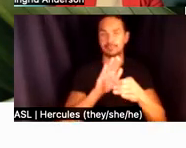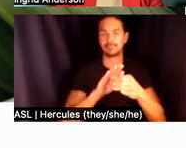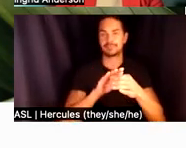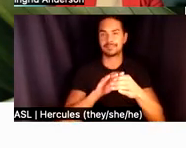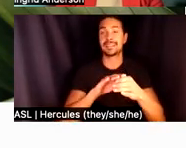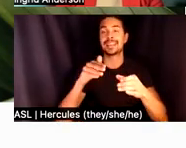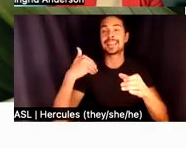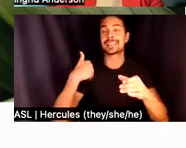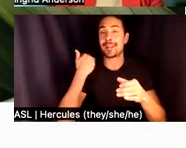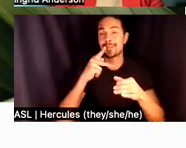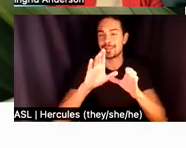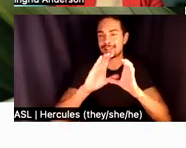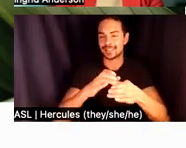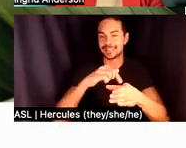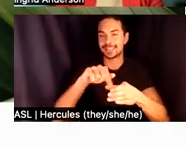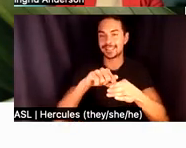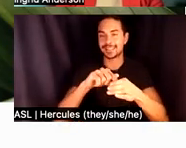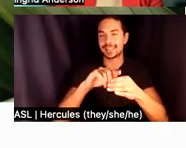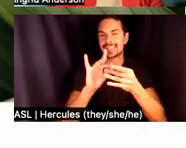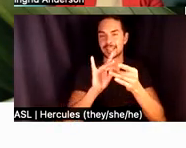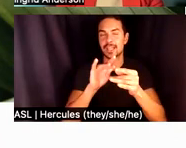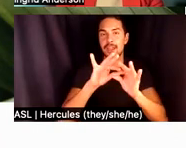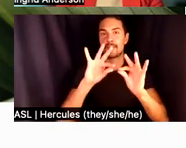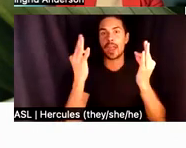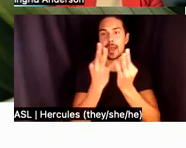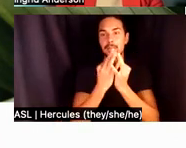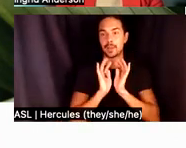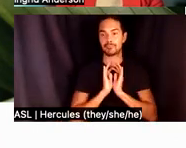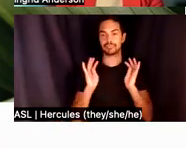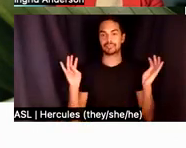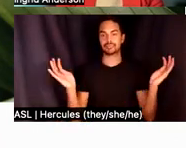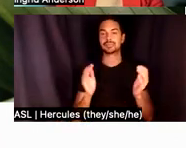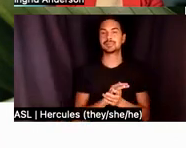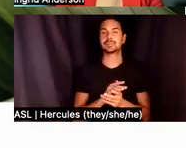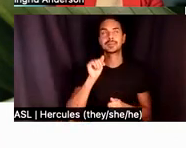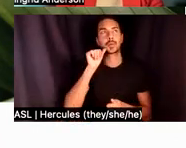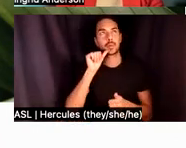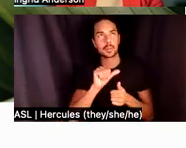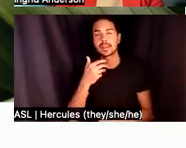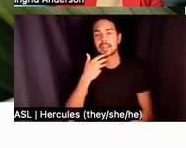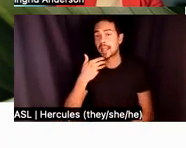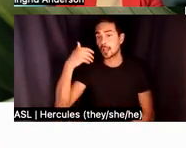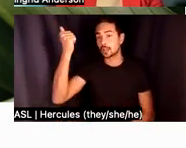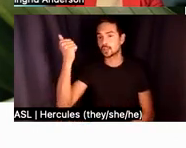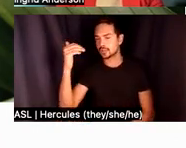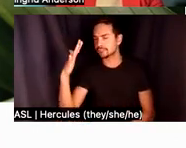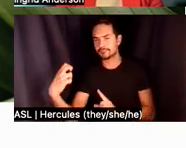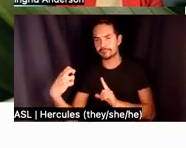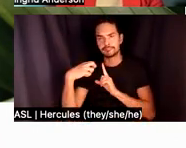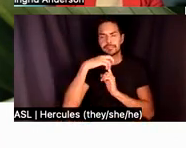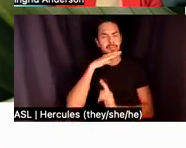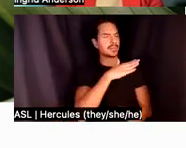adults who were also making connections. And afterwards, an elder came up to me and she thanked me for our